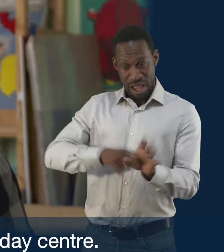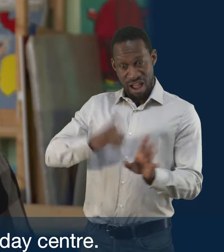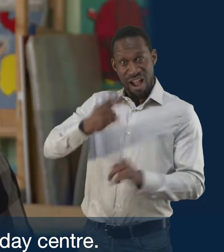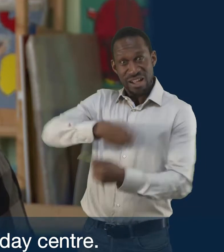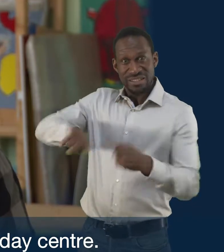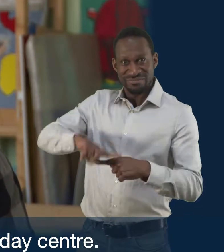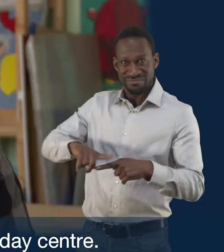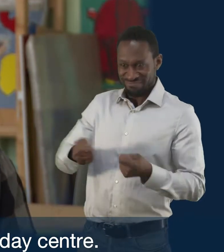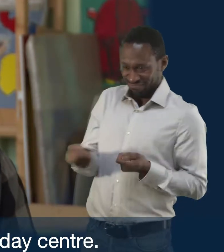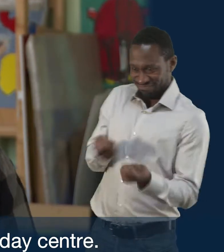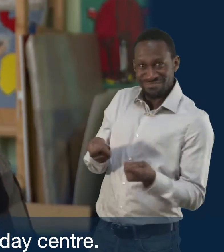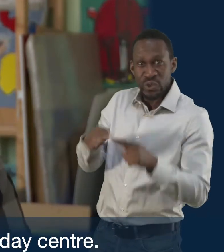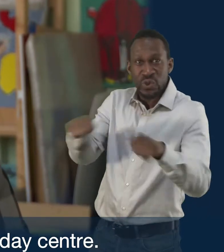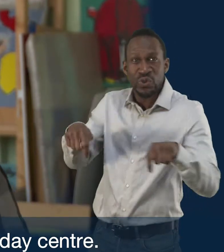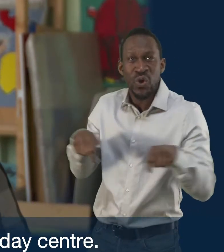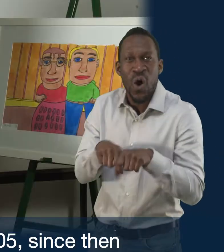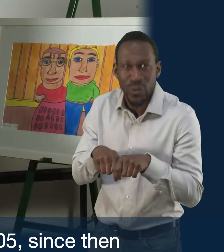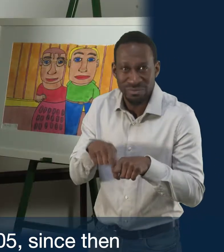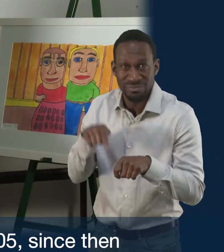place outside of the day centre.